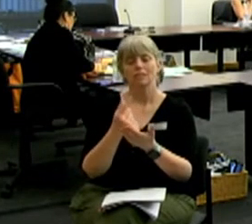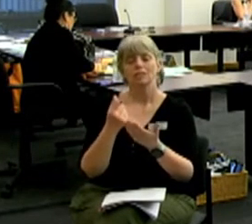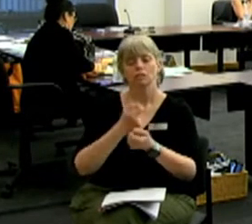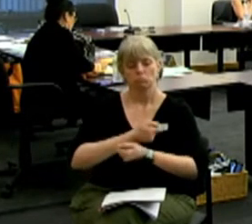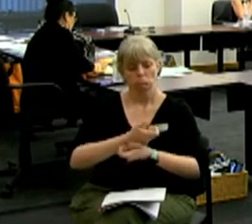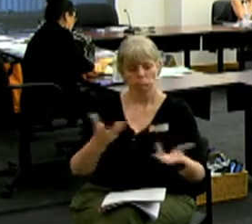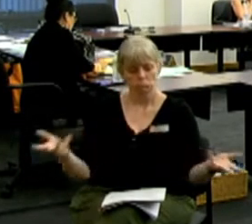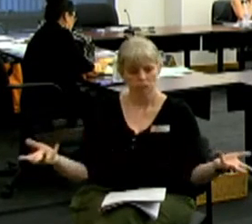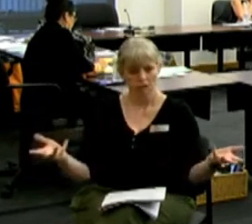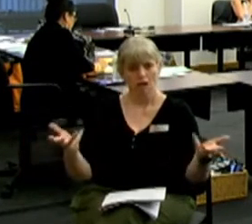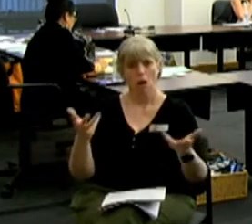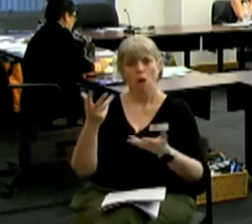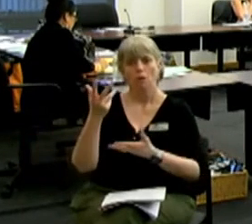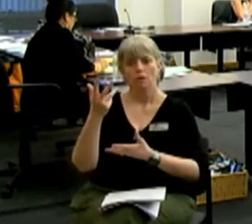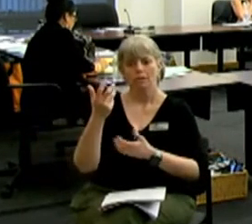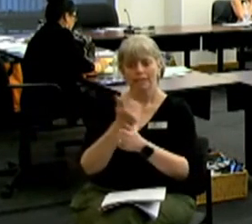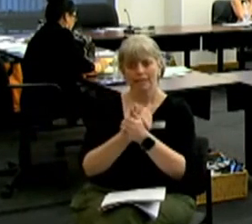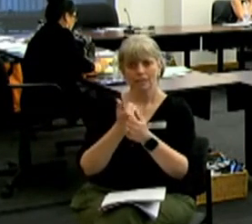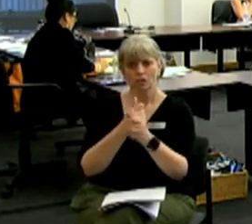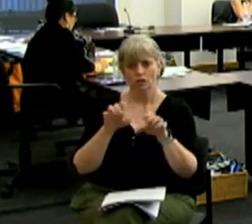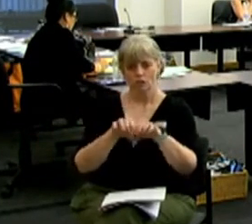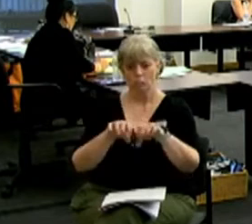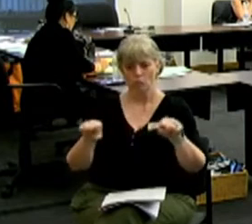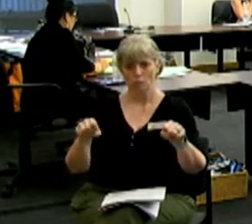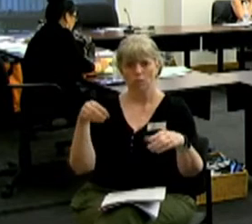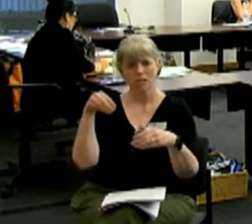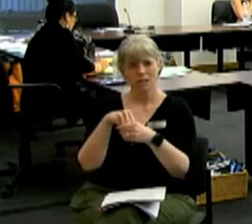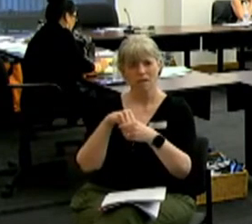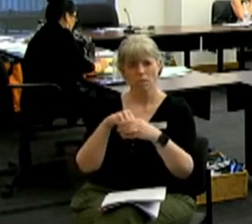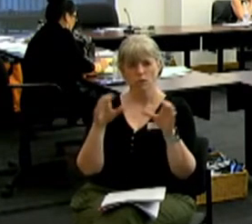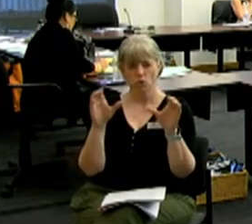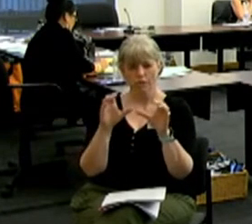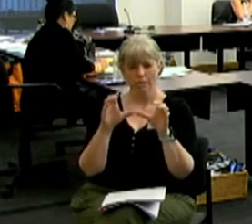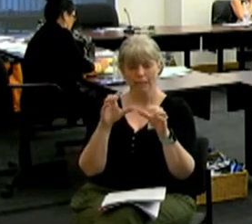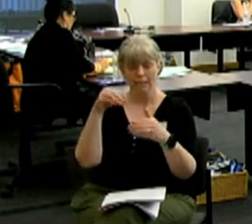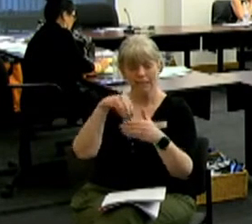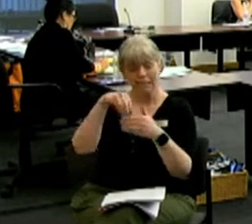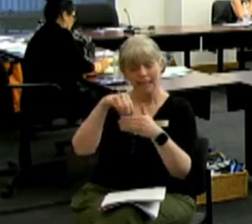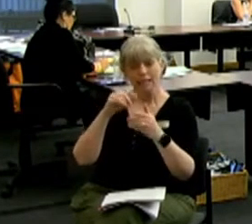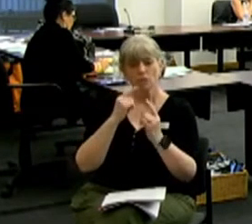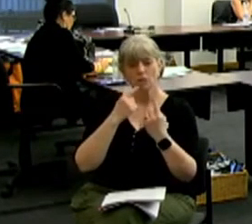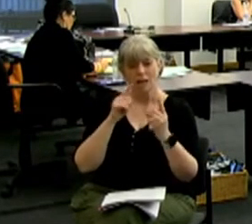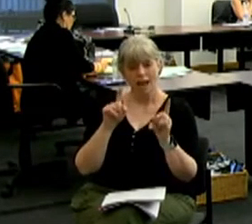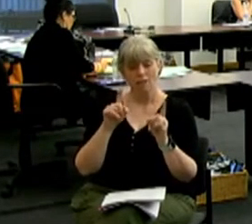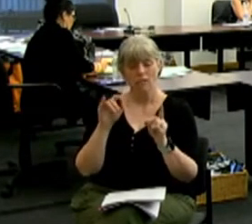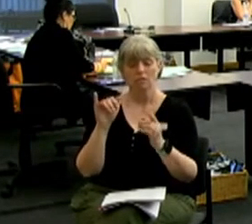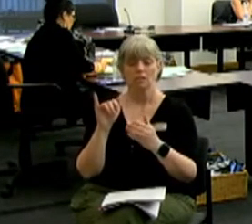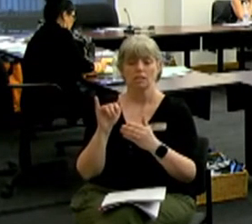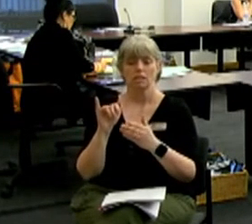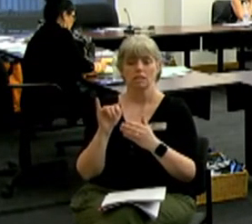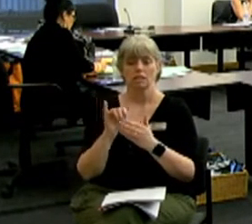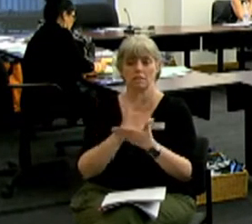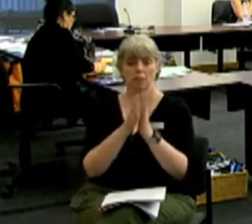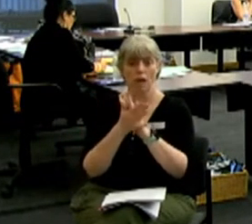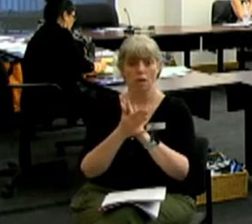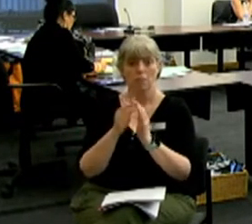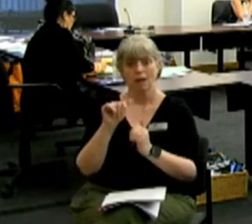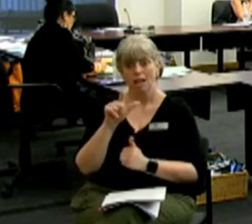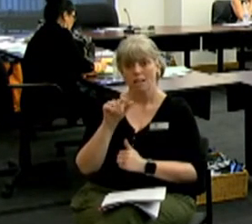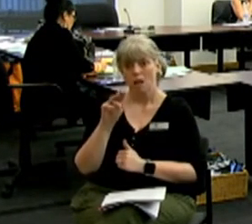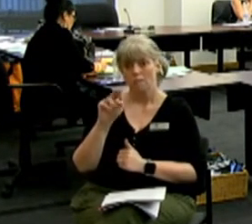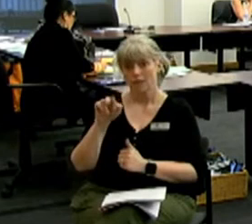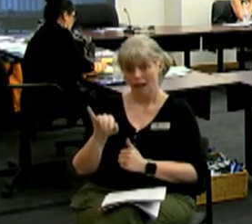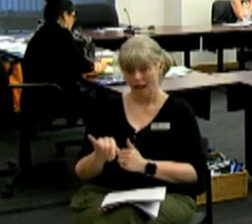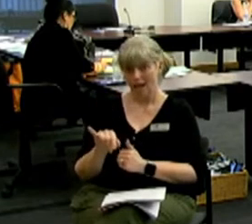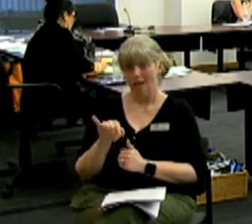diploma cover was stuffed with certificates inside to announce that they have become an alum